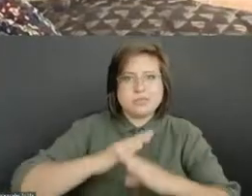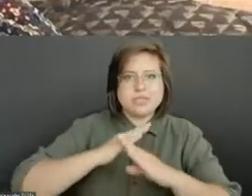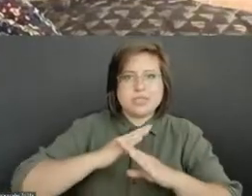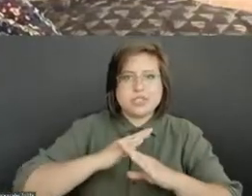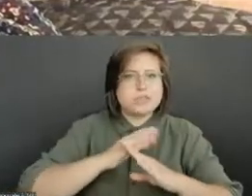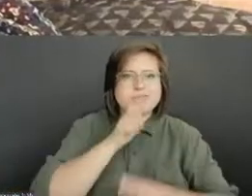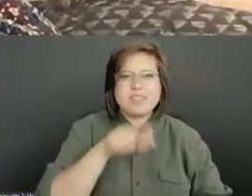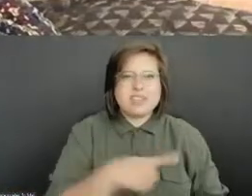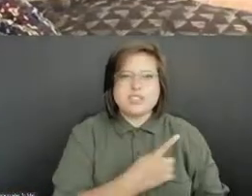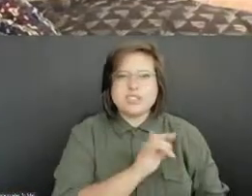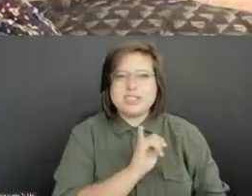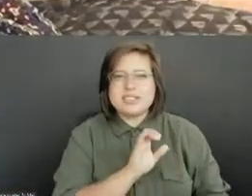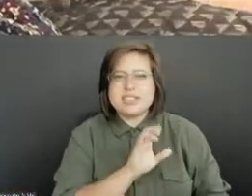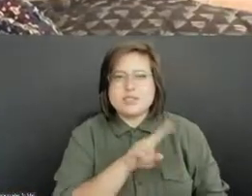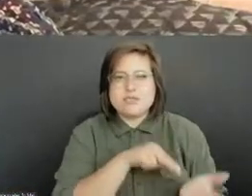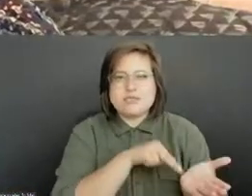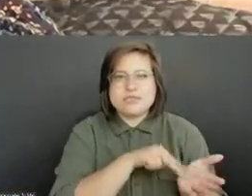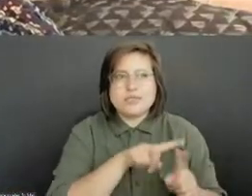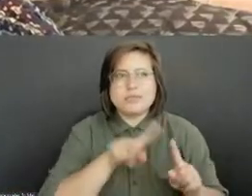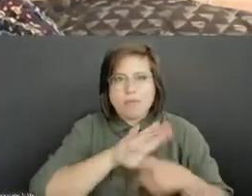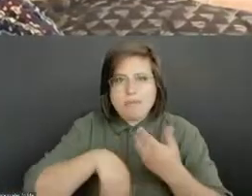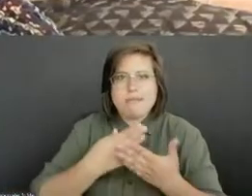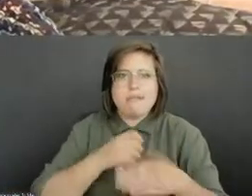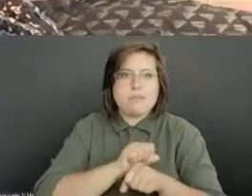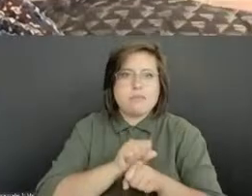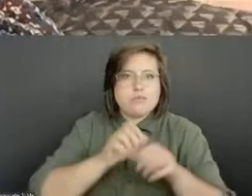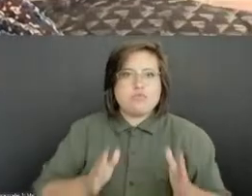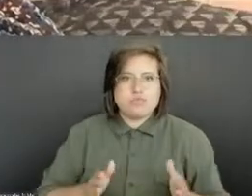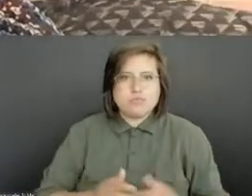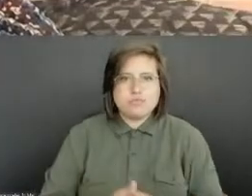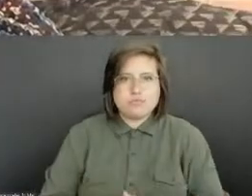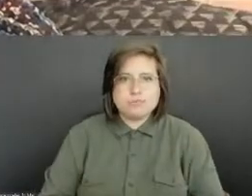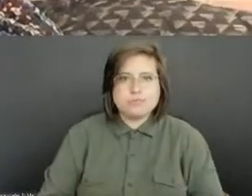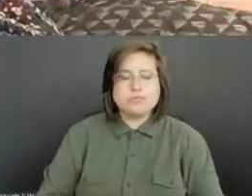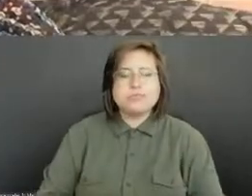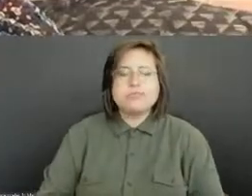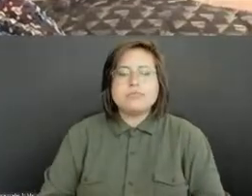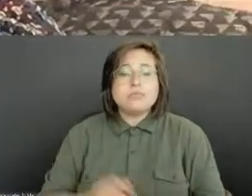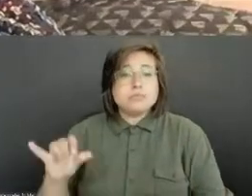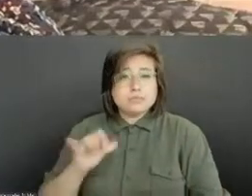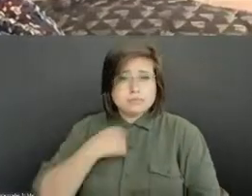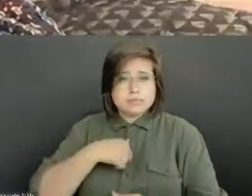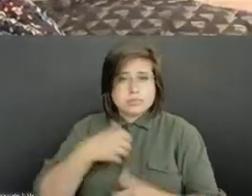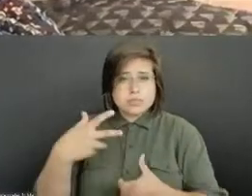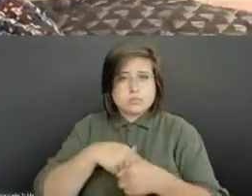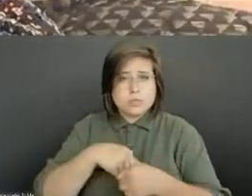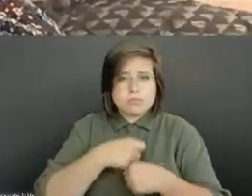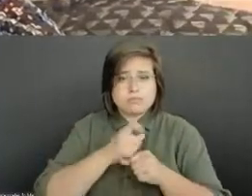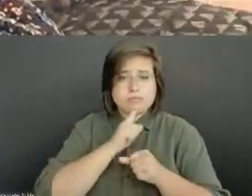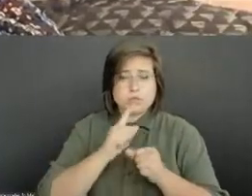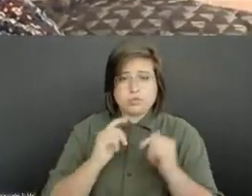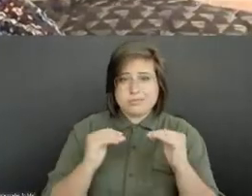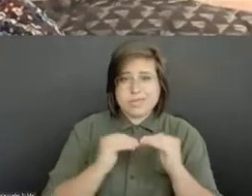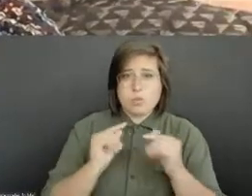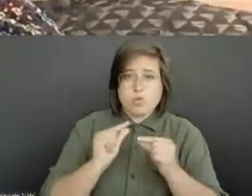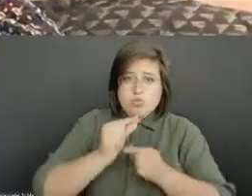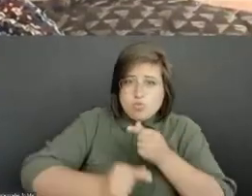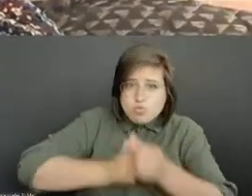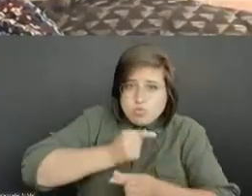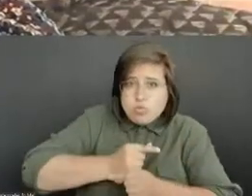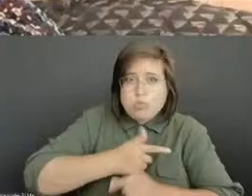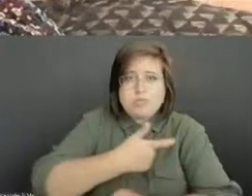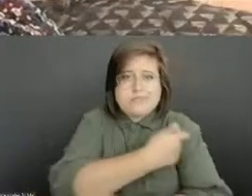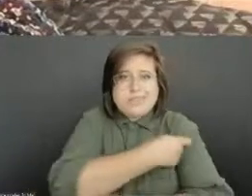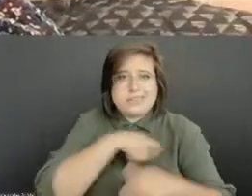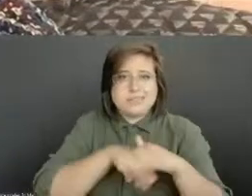nurses, but all workers. We also need to do our part to ensure equitable global vaccine access to